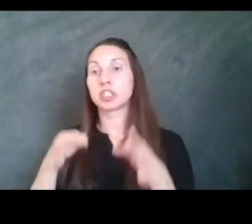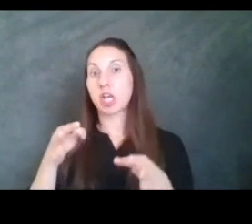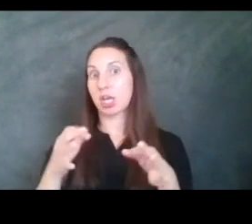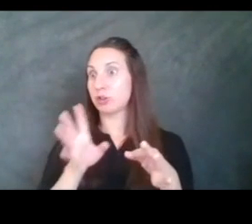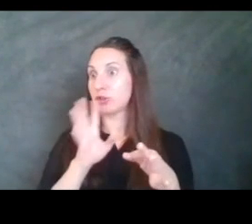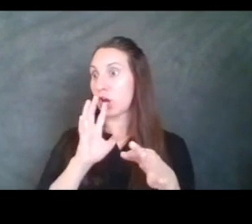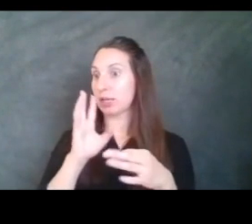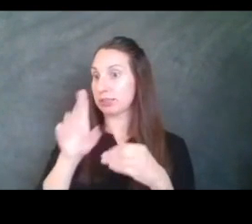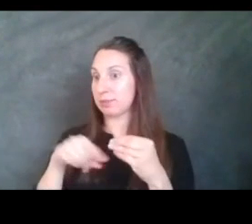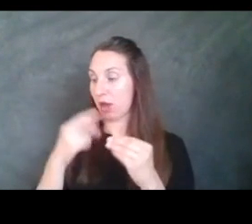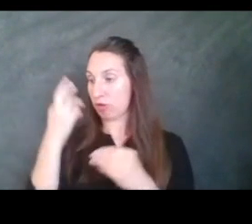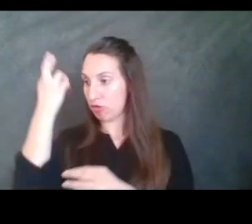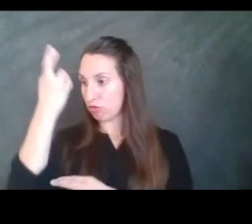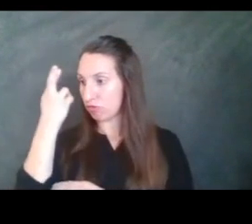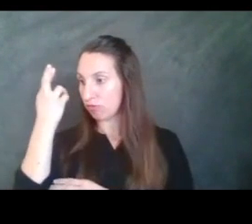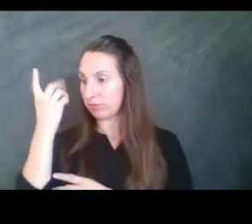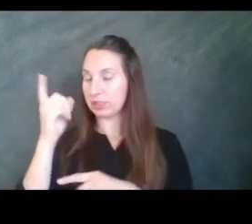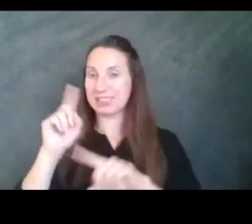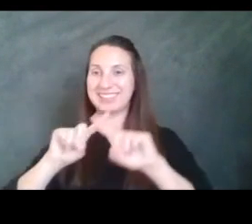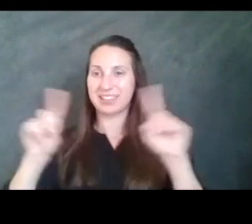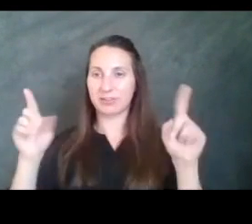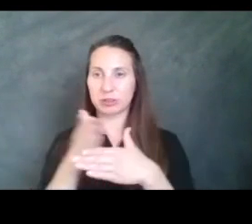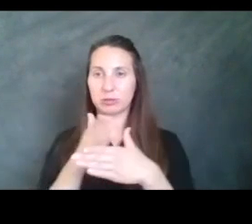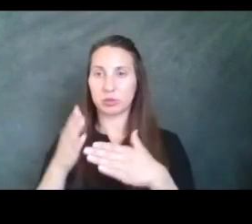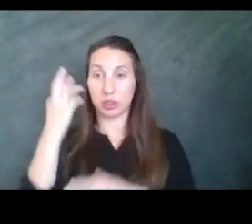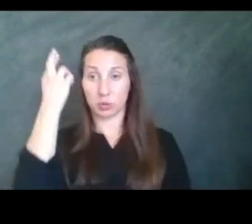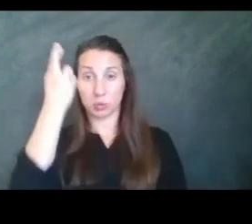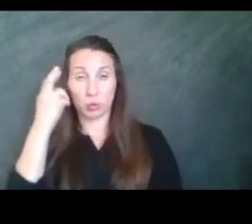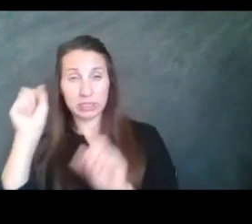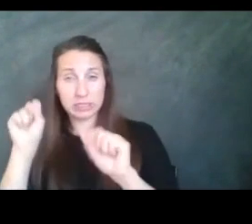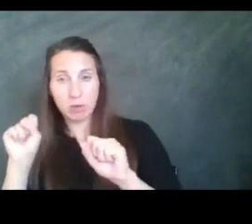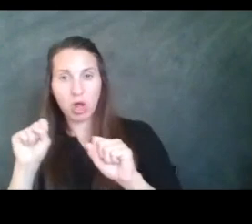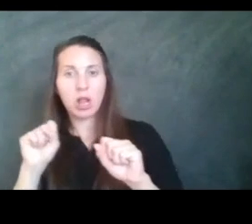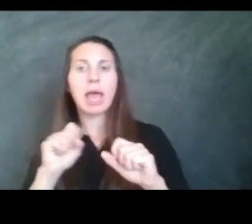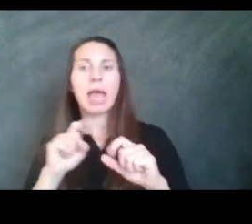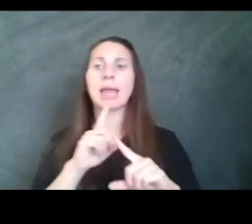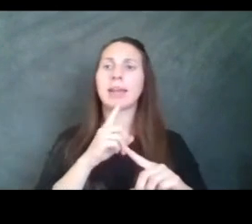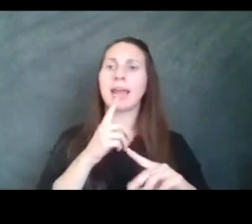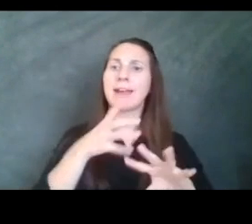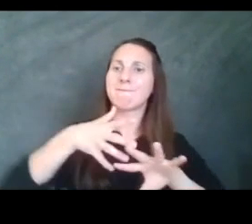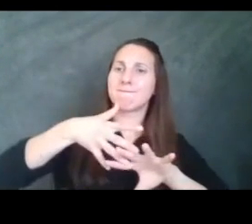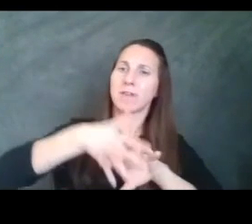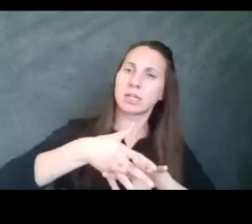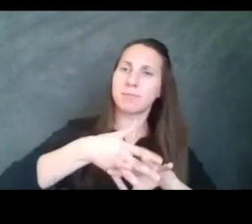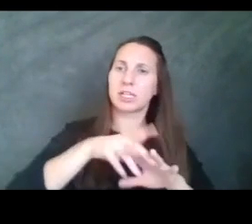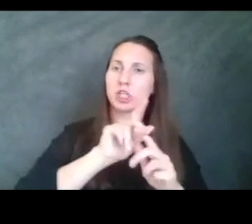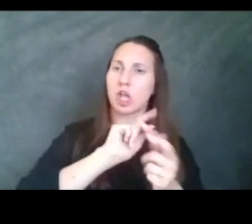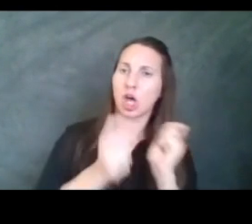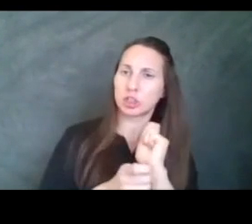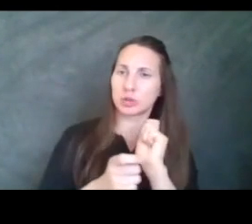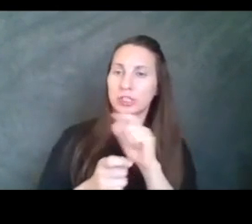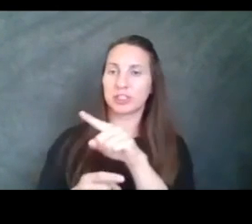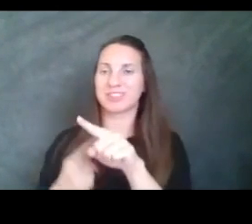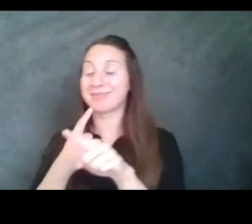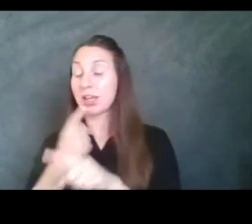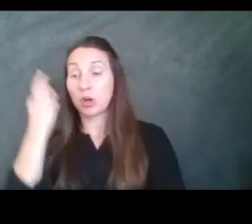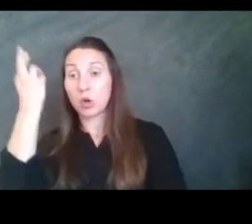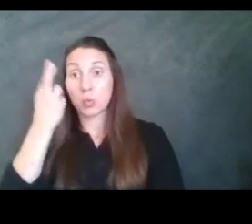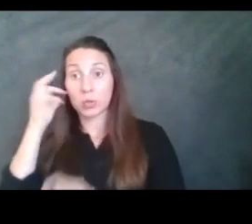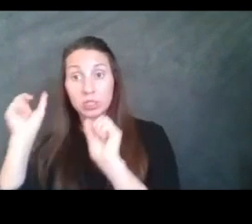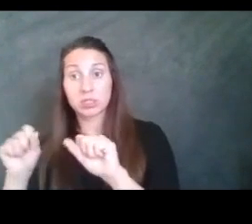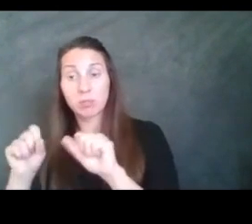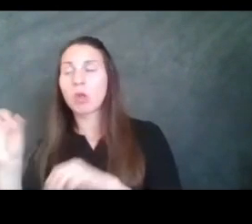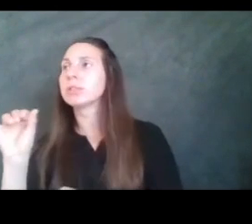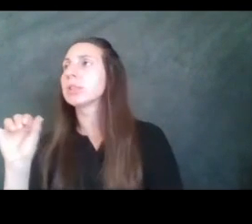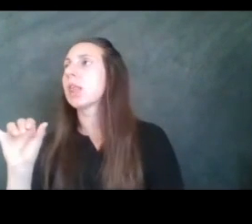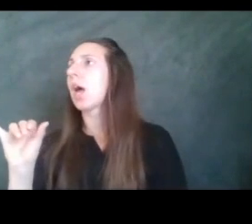accommodation and a fundamental alteration. And what the judge says is a reasonable accommodation is like putting